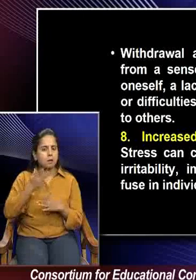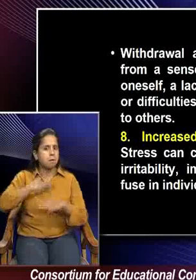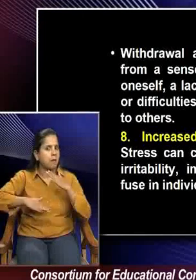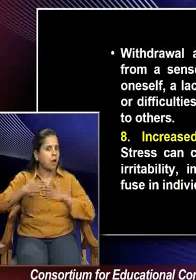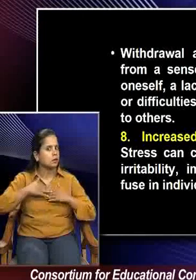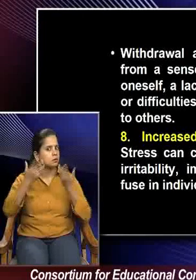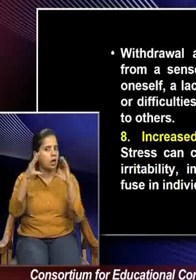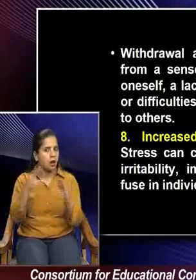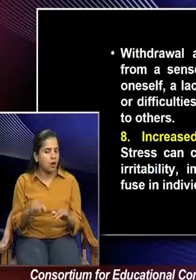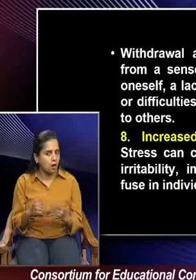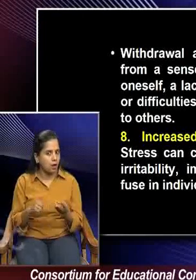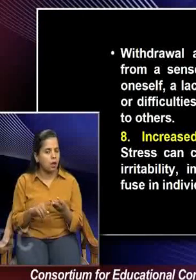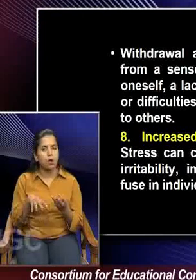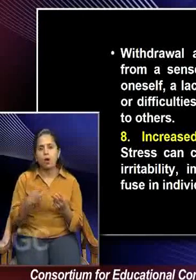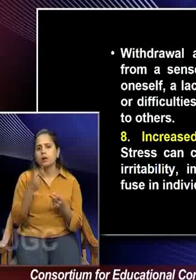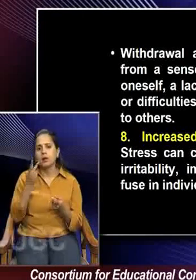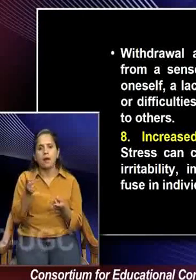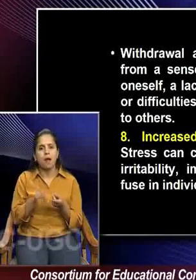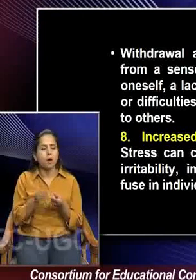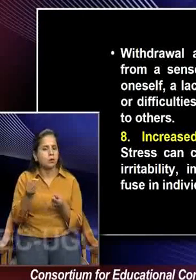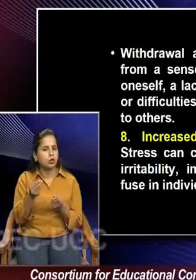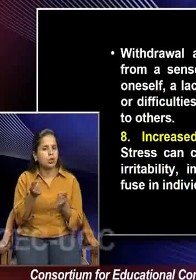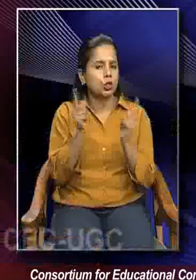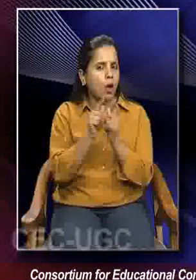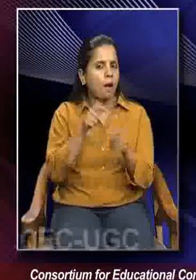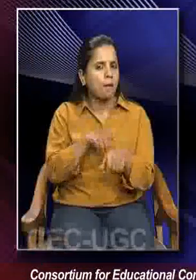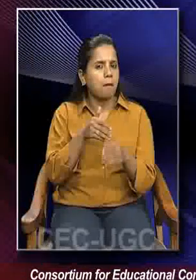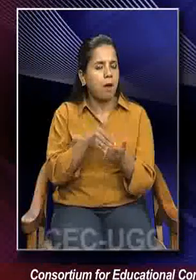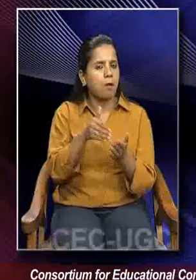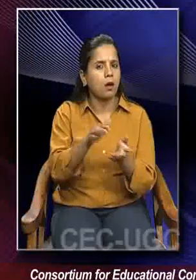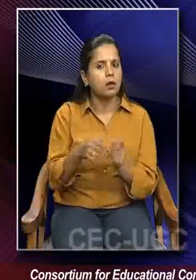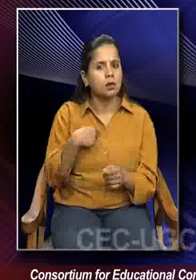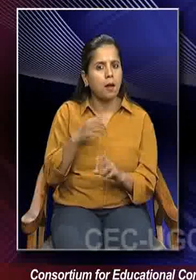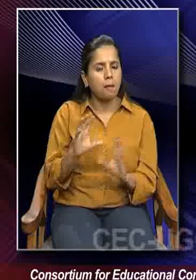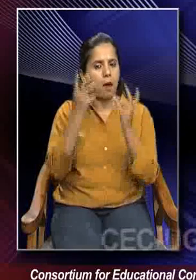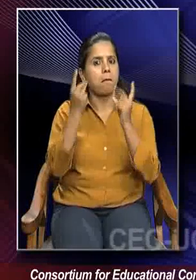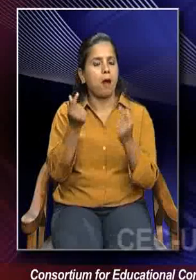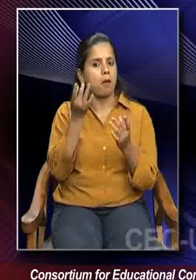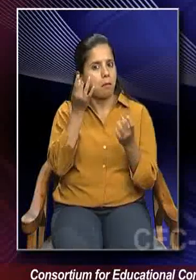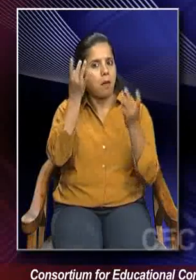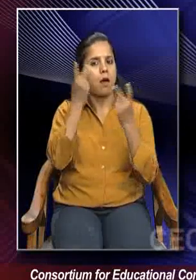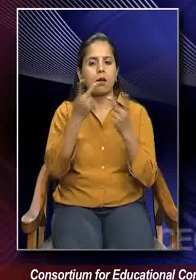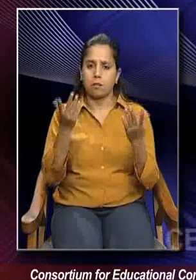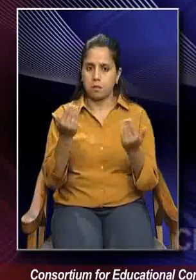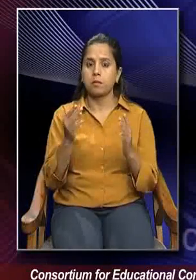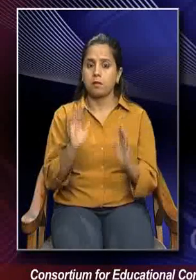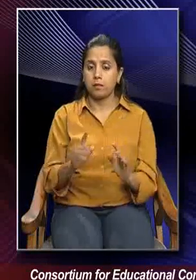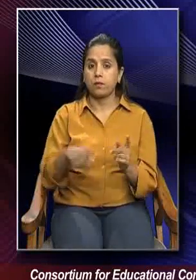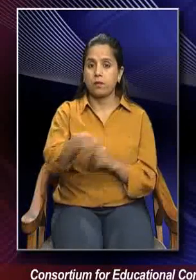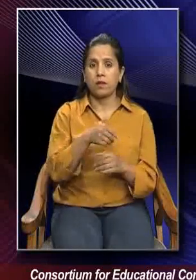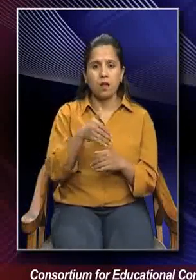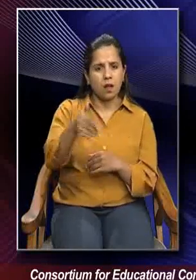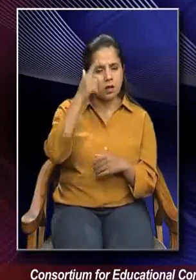impatience, and a shorter fuse in individuals. The ongoing strain